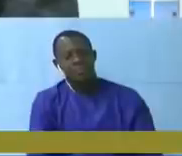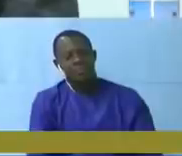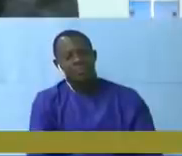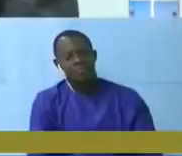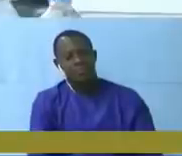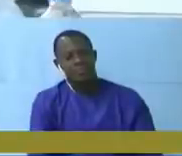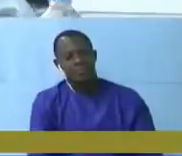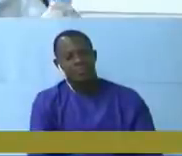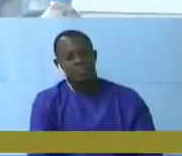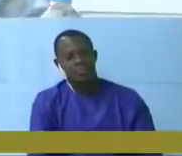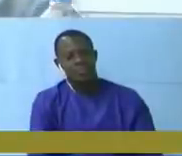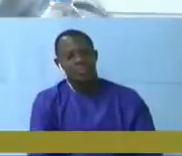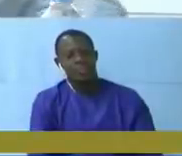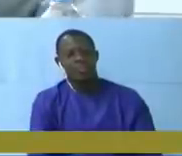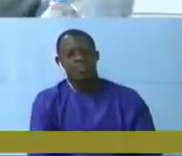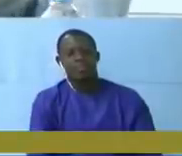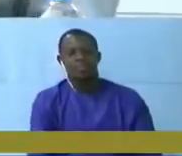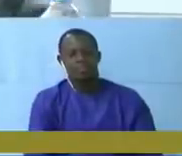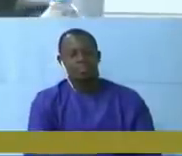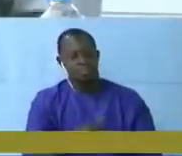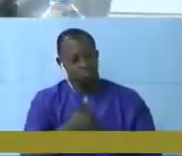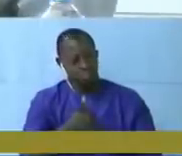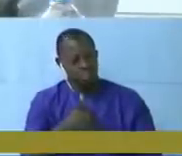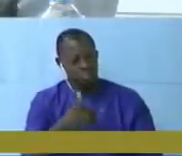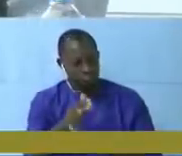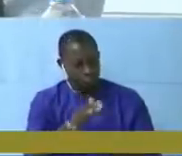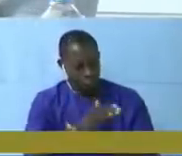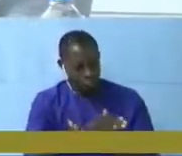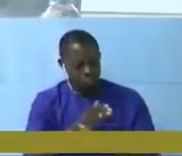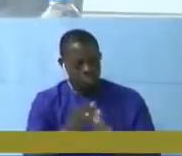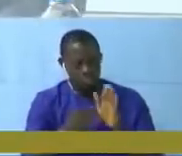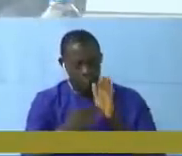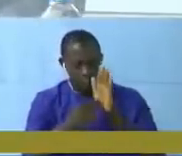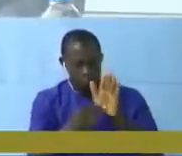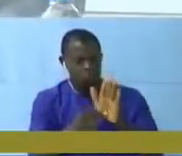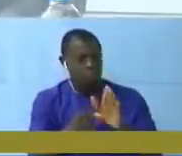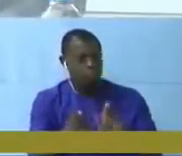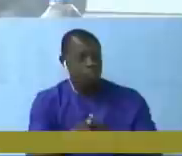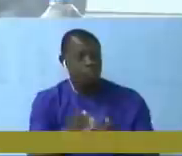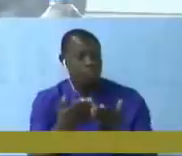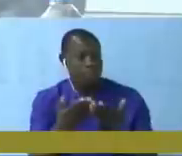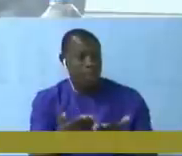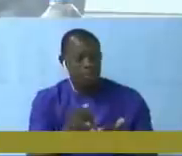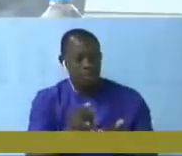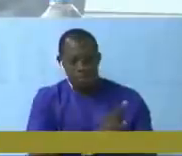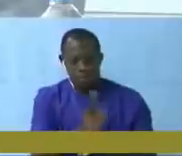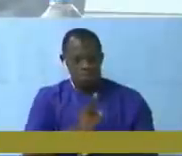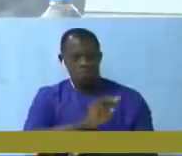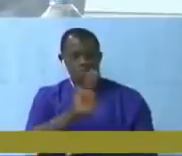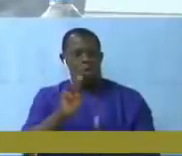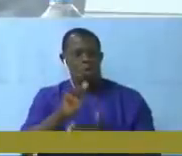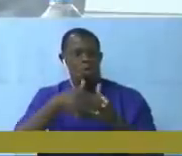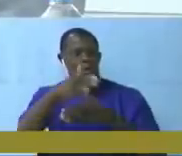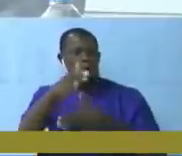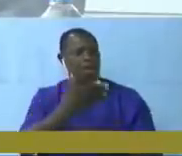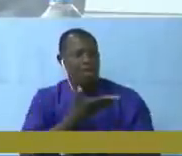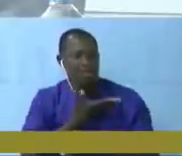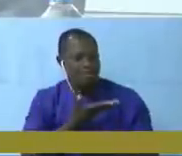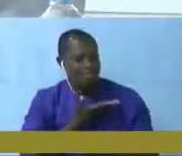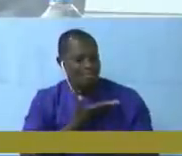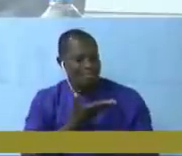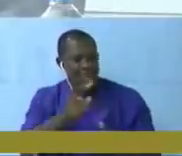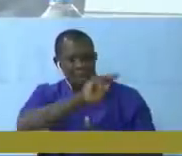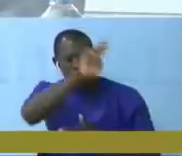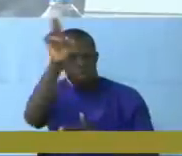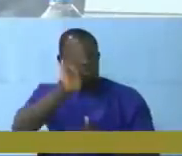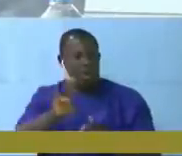March 1995. Yep, as I indicated earlier, we no longer had a parliament,